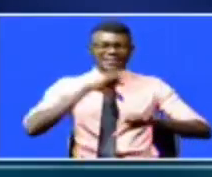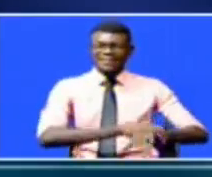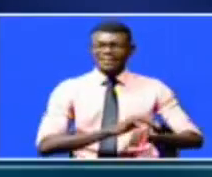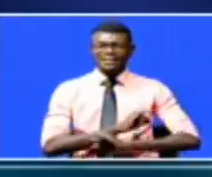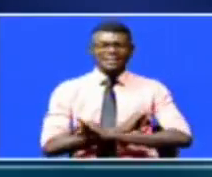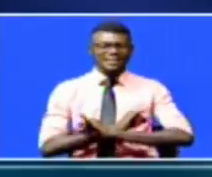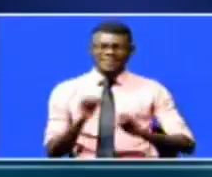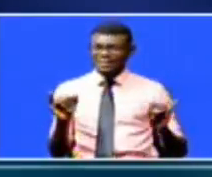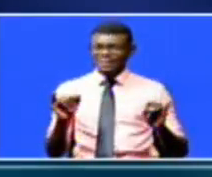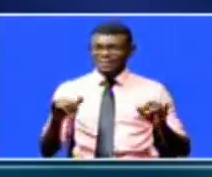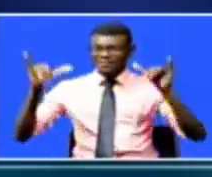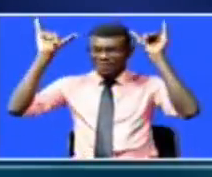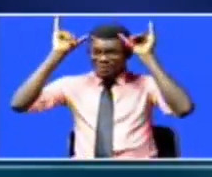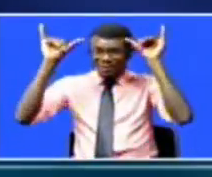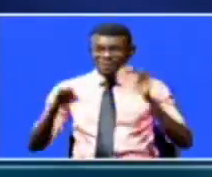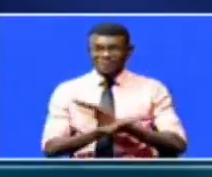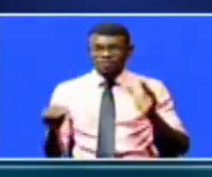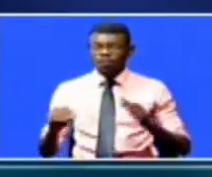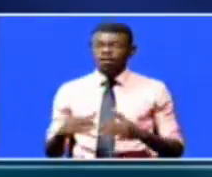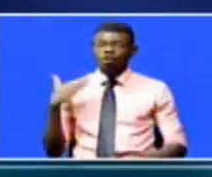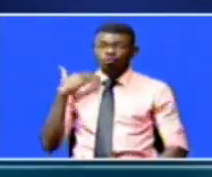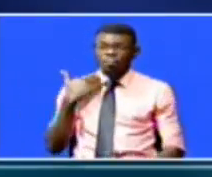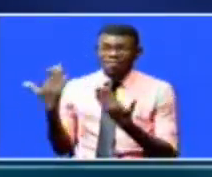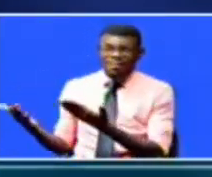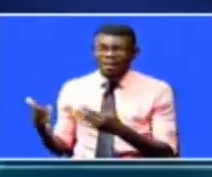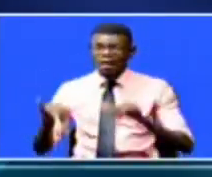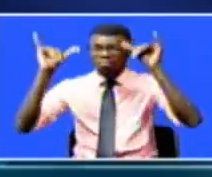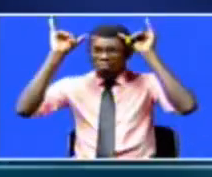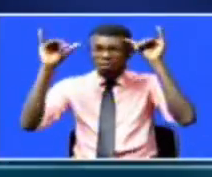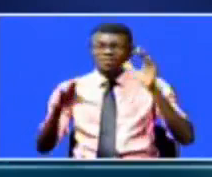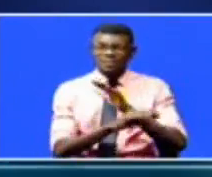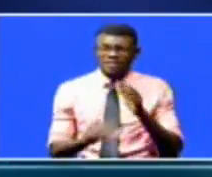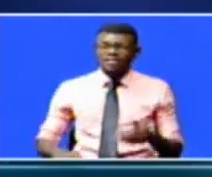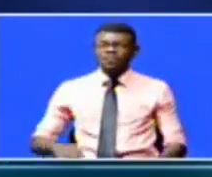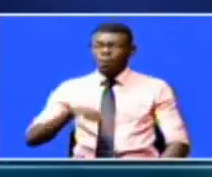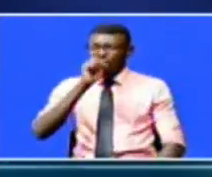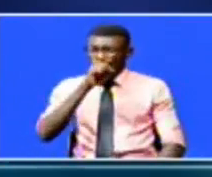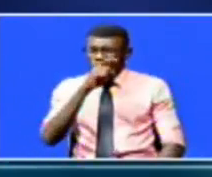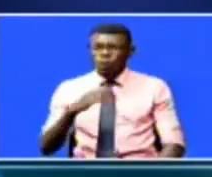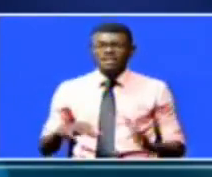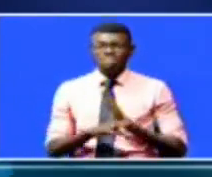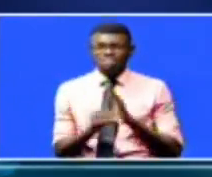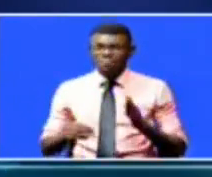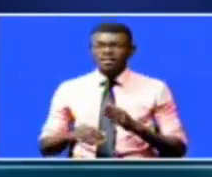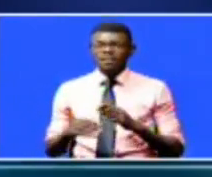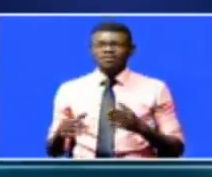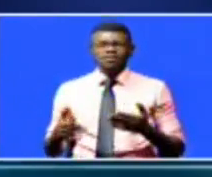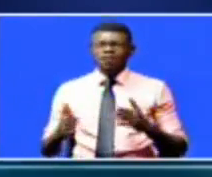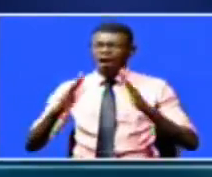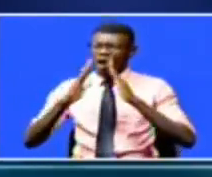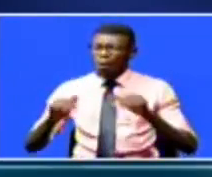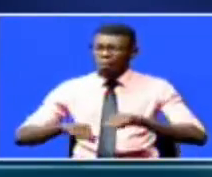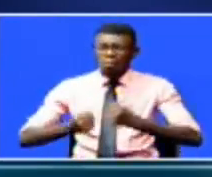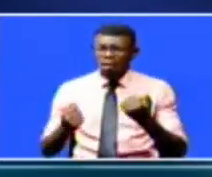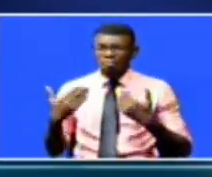na wizi, wanatusumbua kwa kichichi, wanatuibia ng'ombe, makuku, wanafuja manyumba, watu curfew, wengine